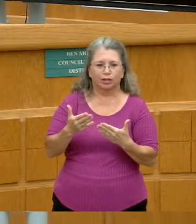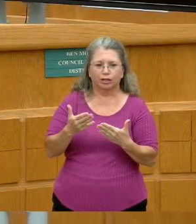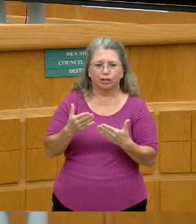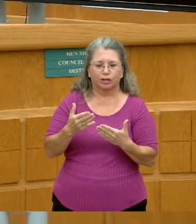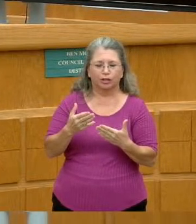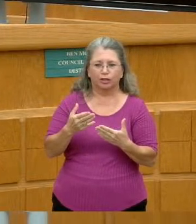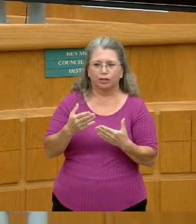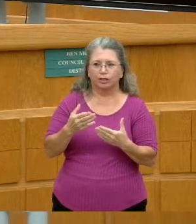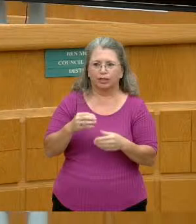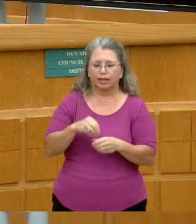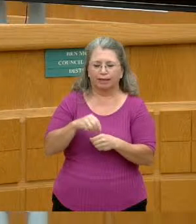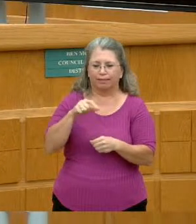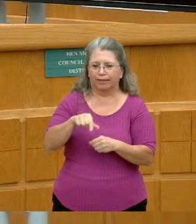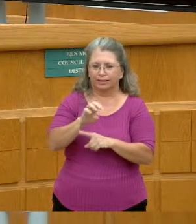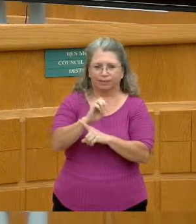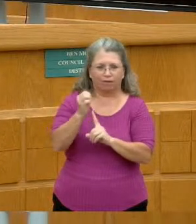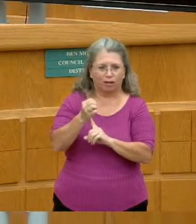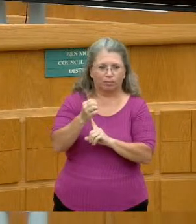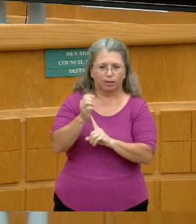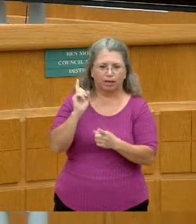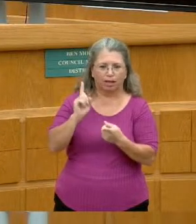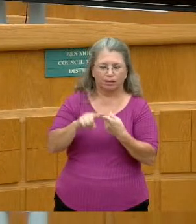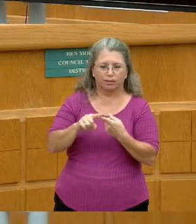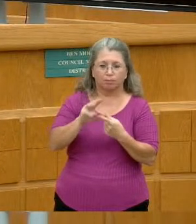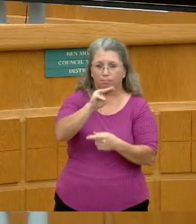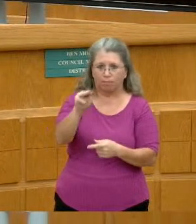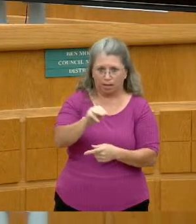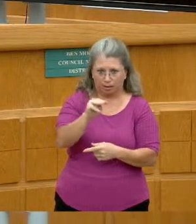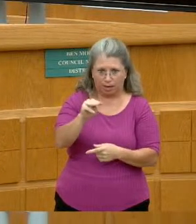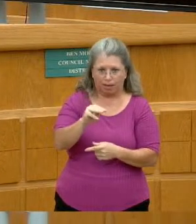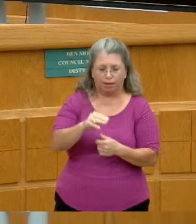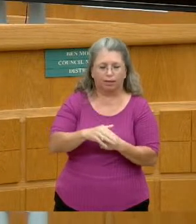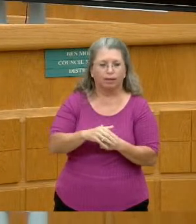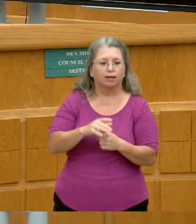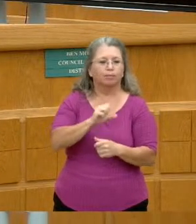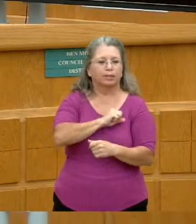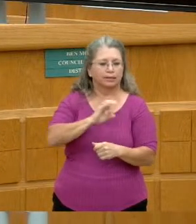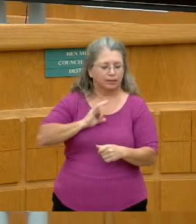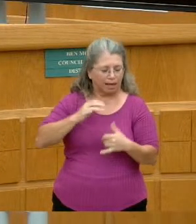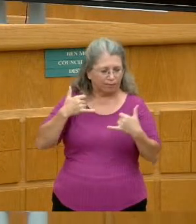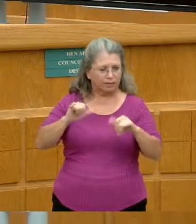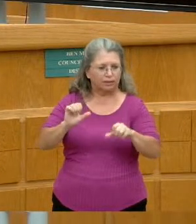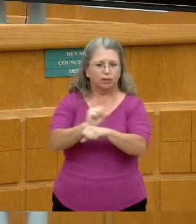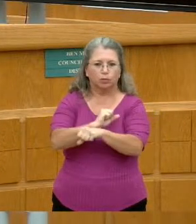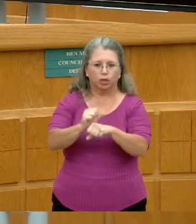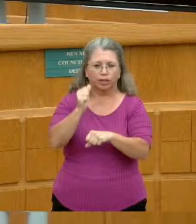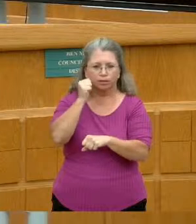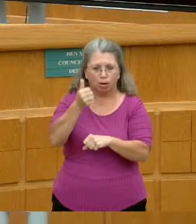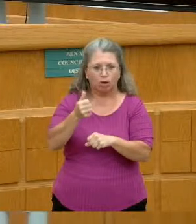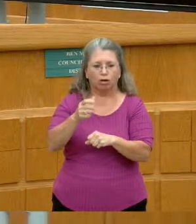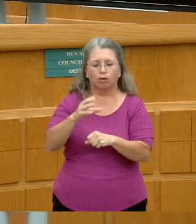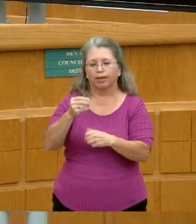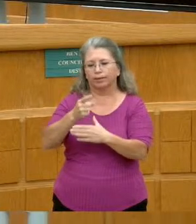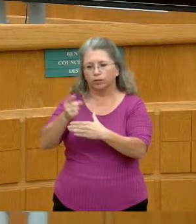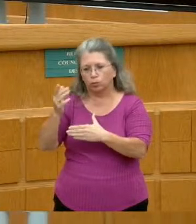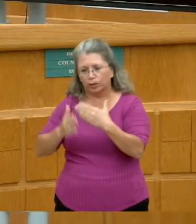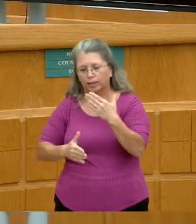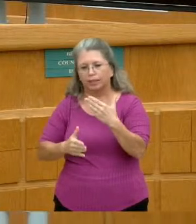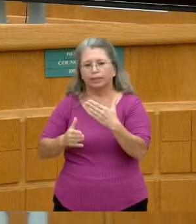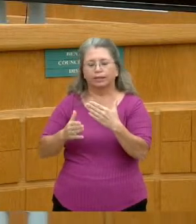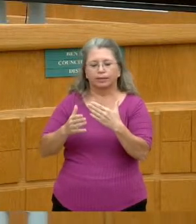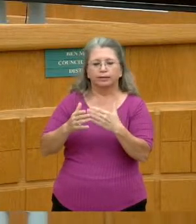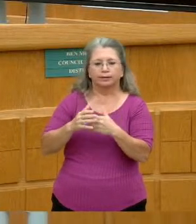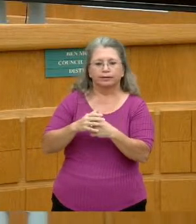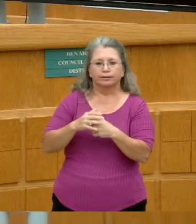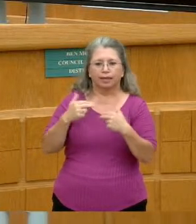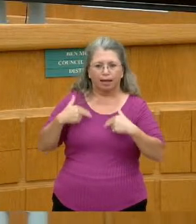press briefing environment until Monday, but staff is working tomorrow and over the weekend, critical staff in